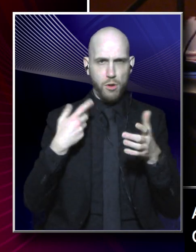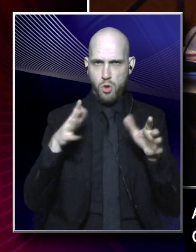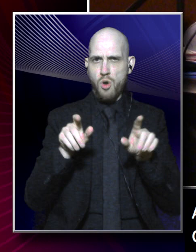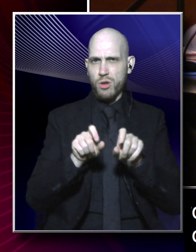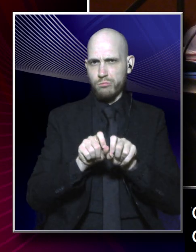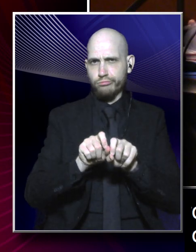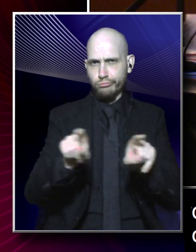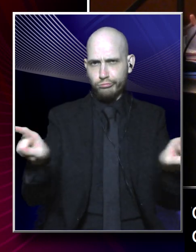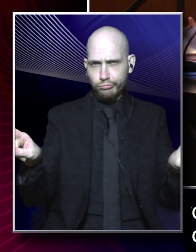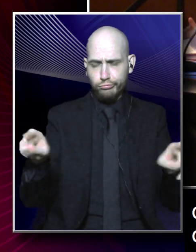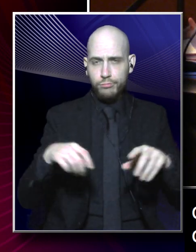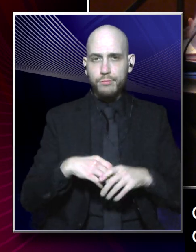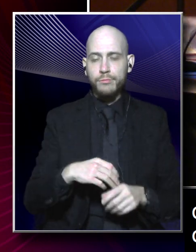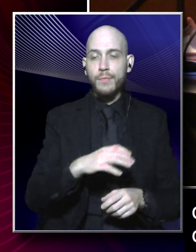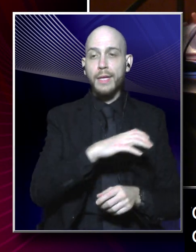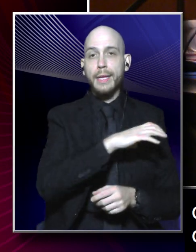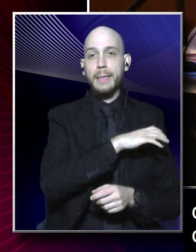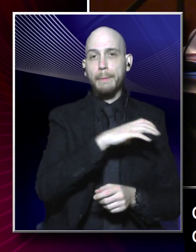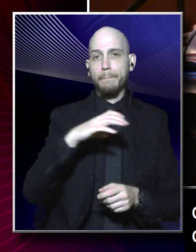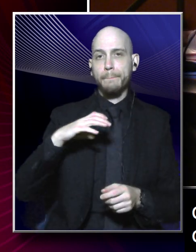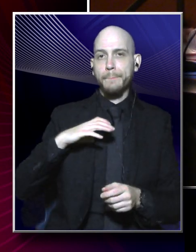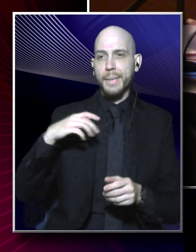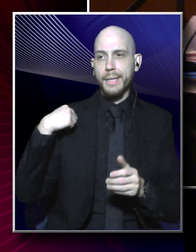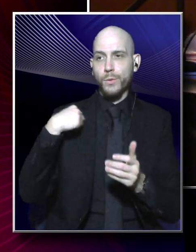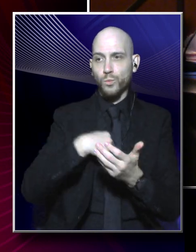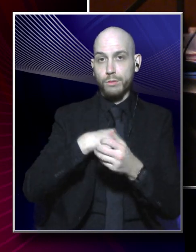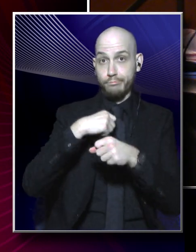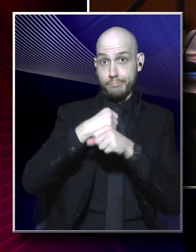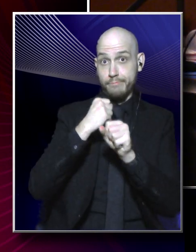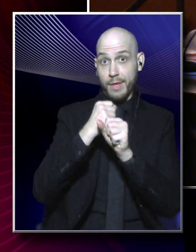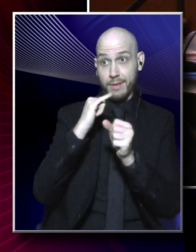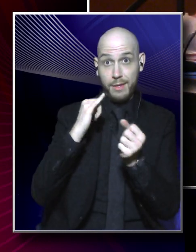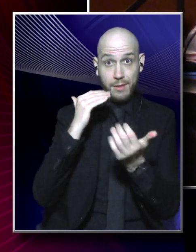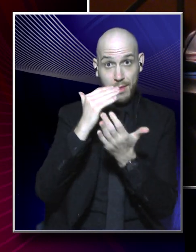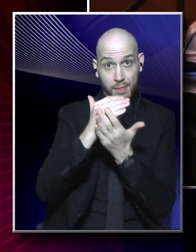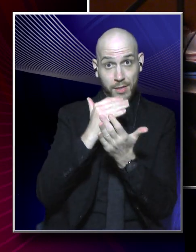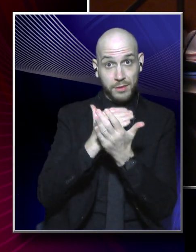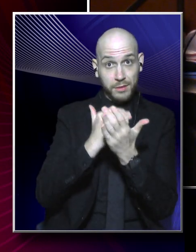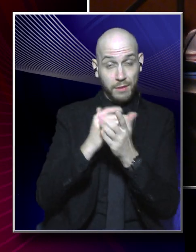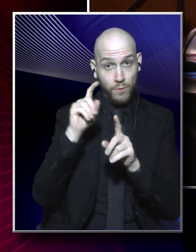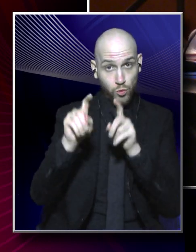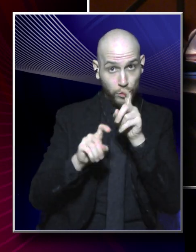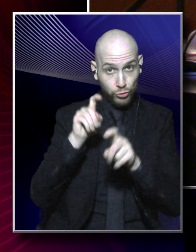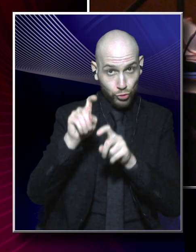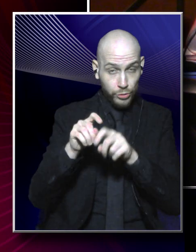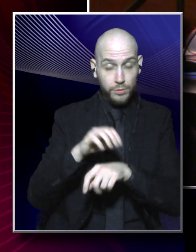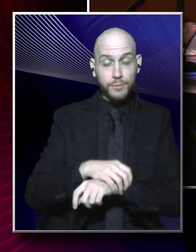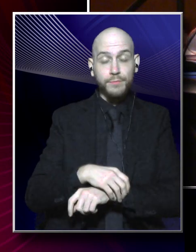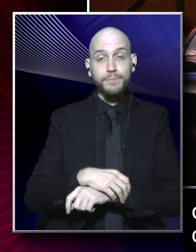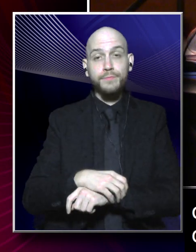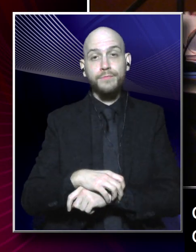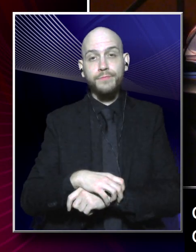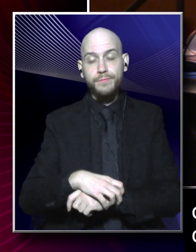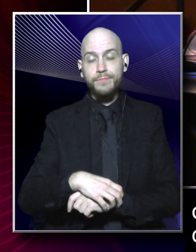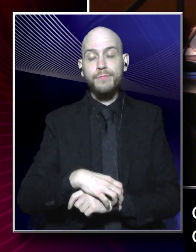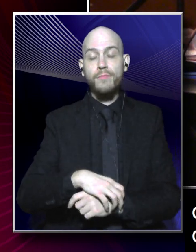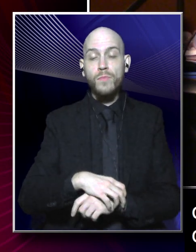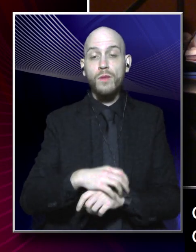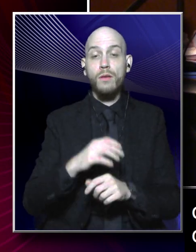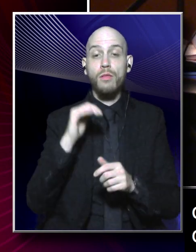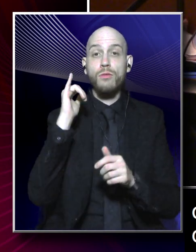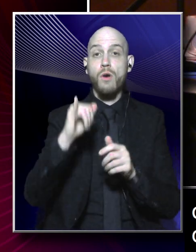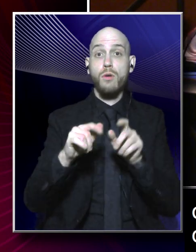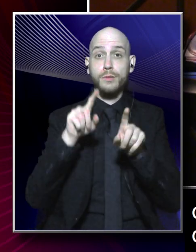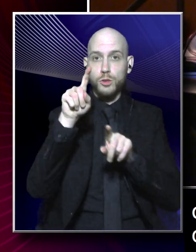discussion. We put together this list of questions, and we fit them into 3